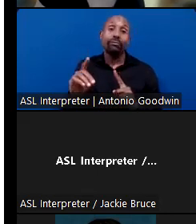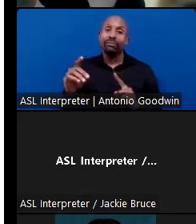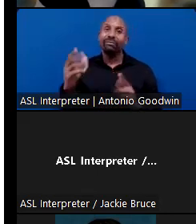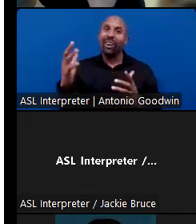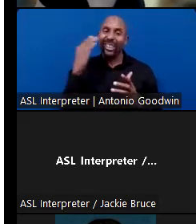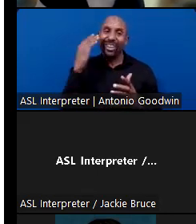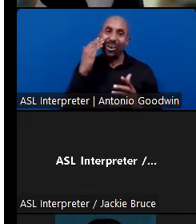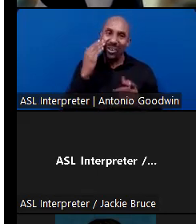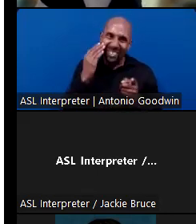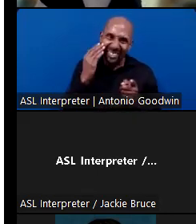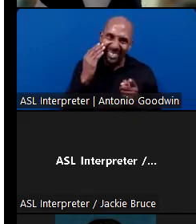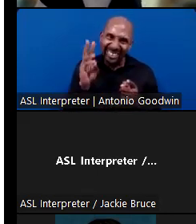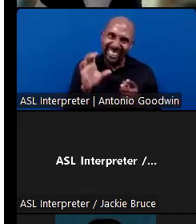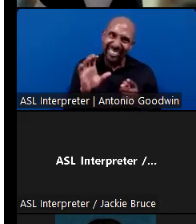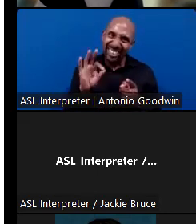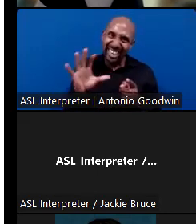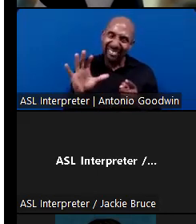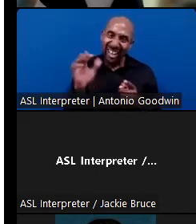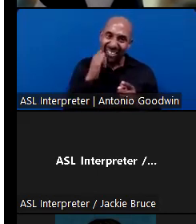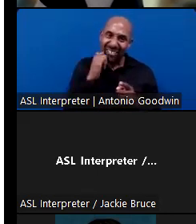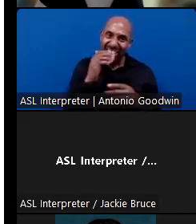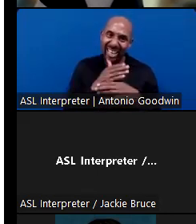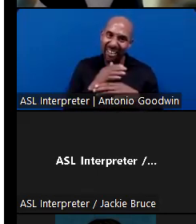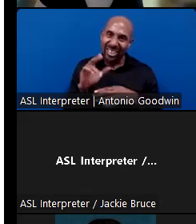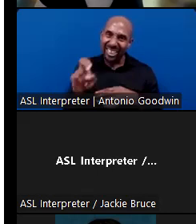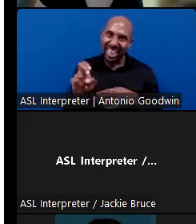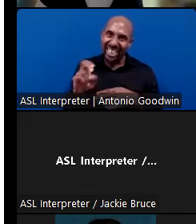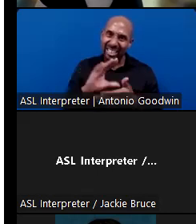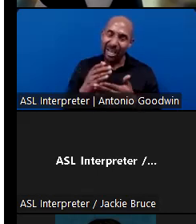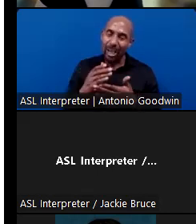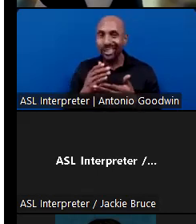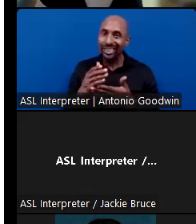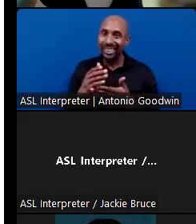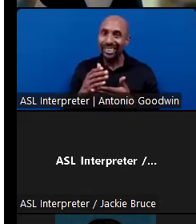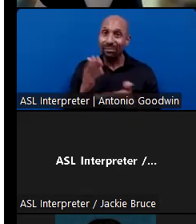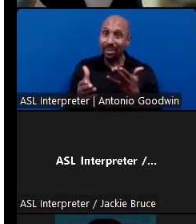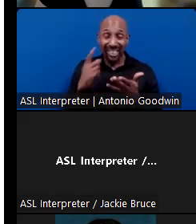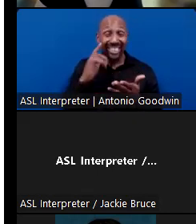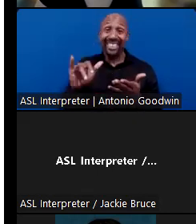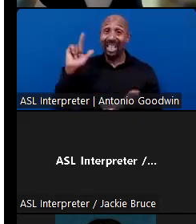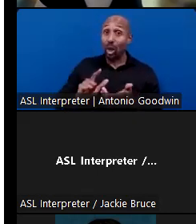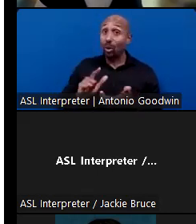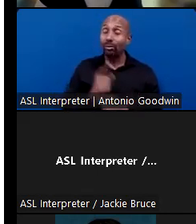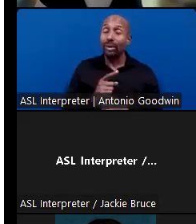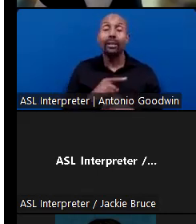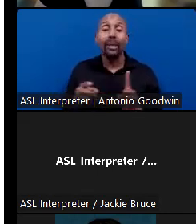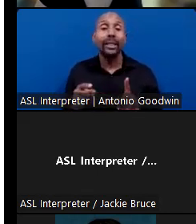our PCR reported tests, we have a 16% decrease in the week-to-week